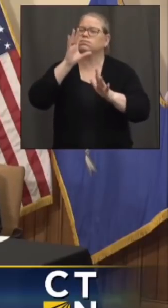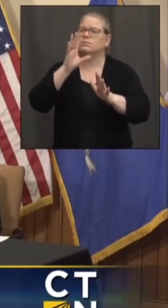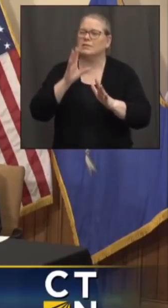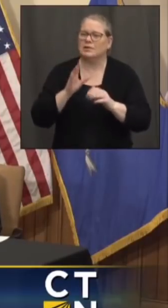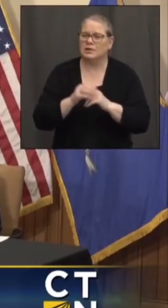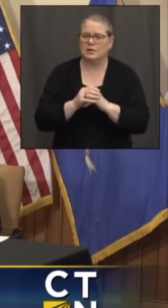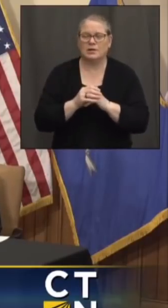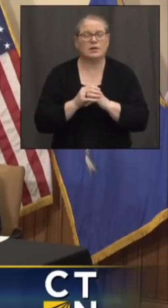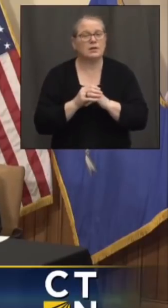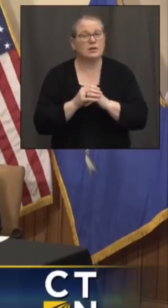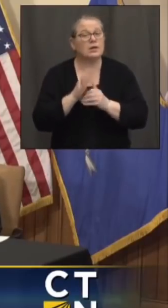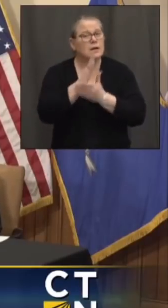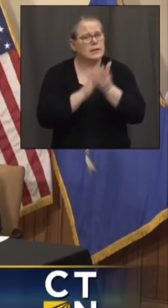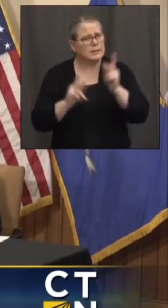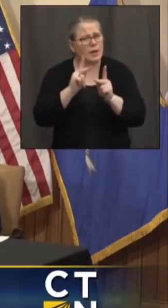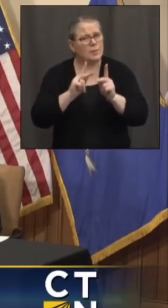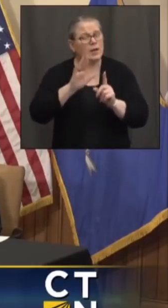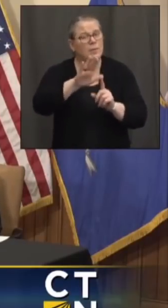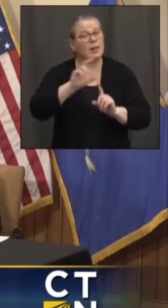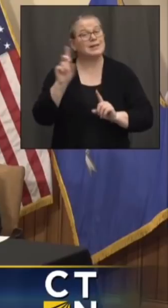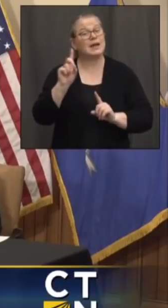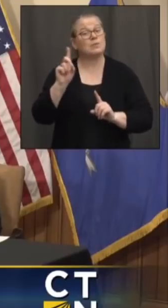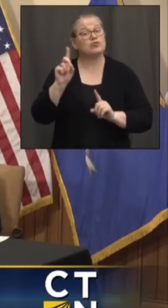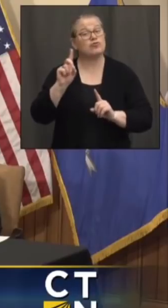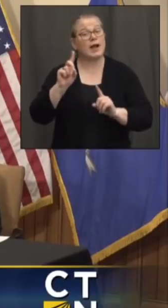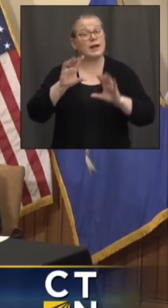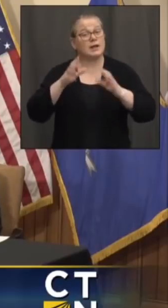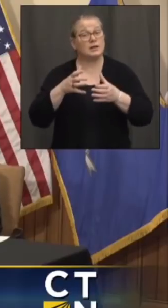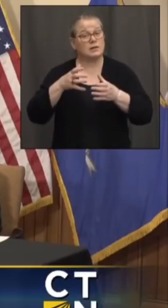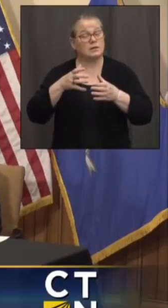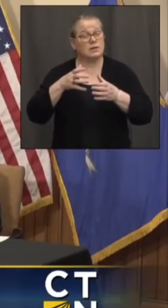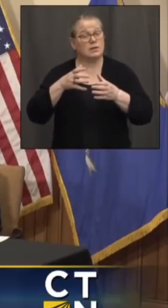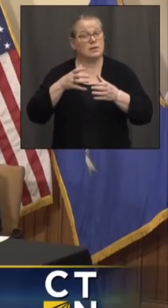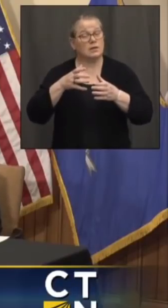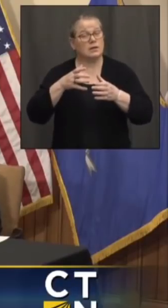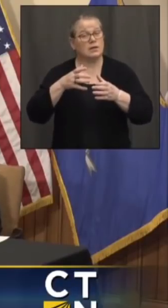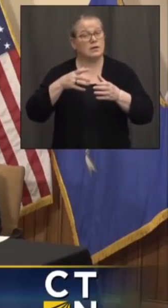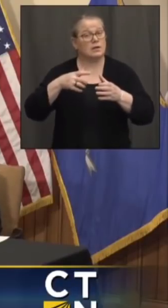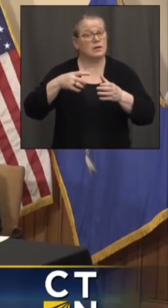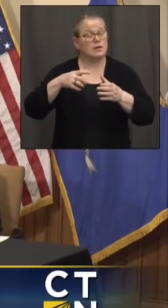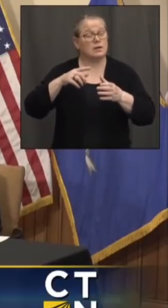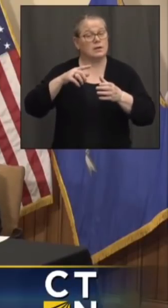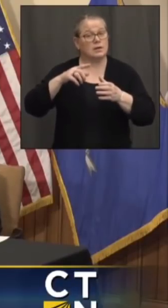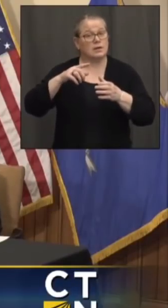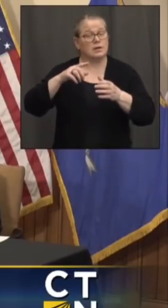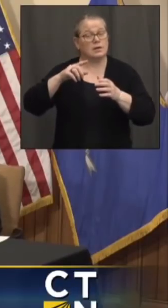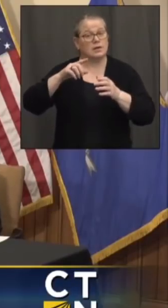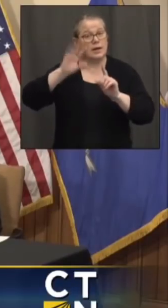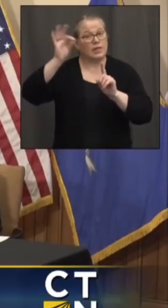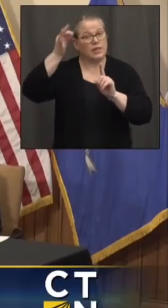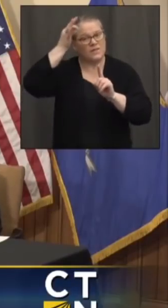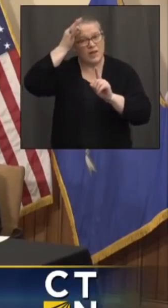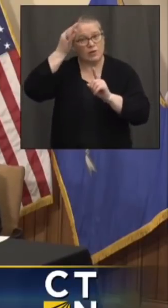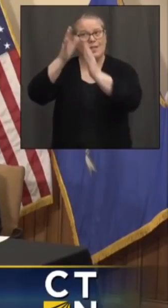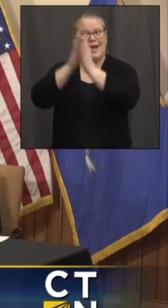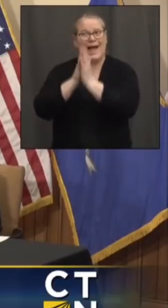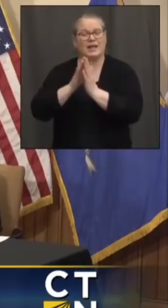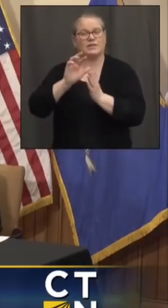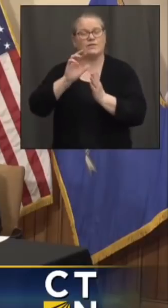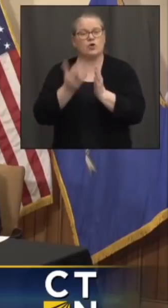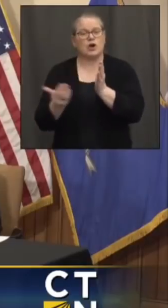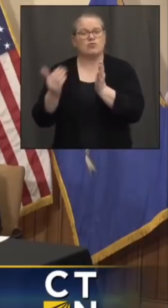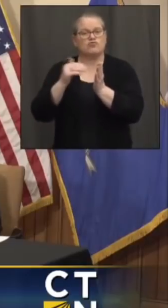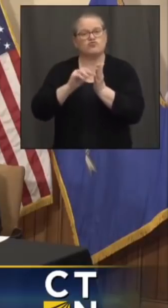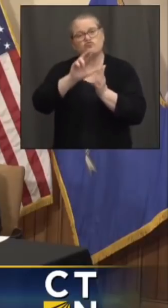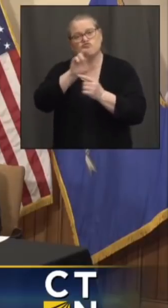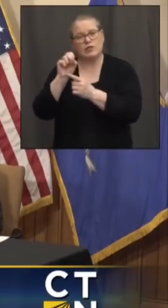some folks in your party apparently have backed away from the idea of asking the federal government for a reinsurance waiver. Do you support